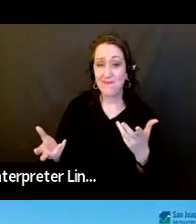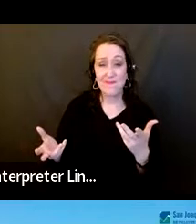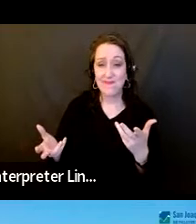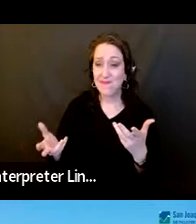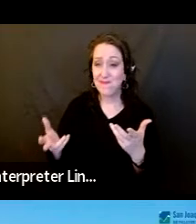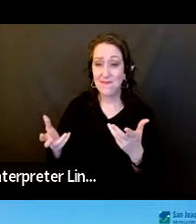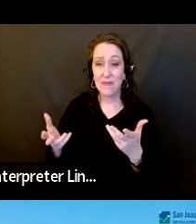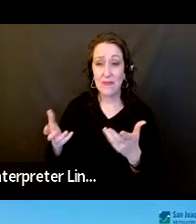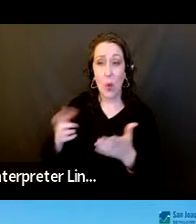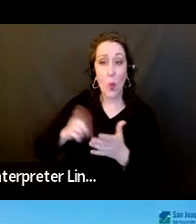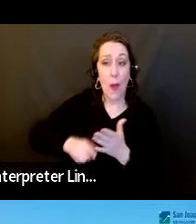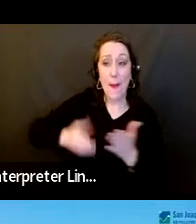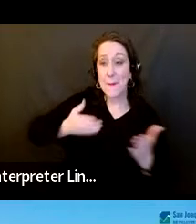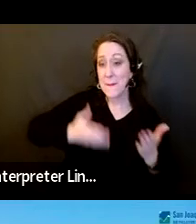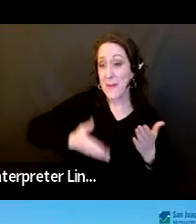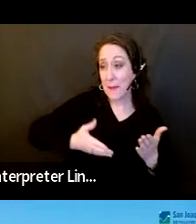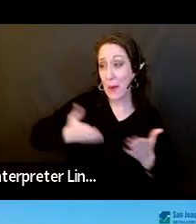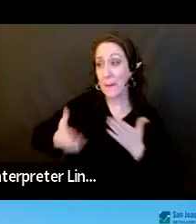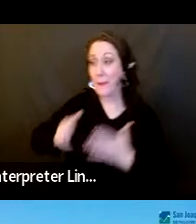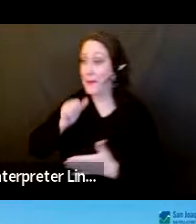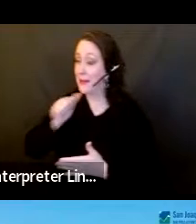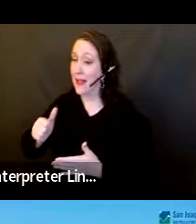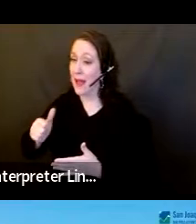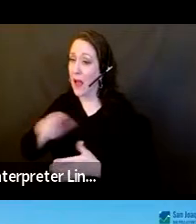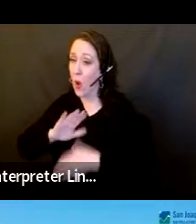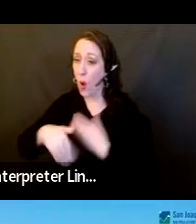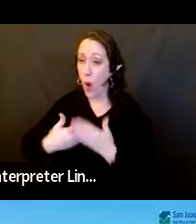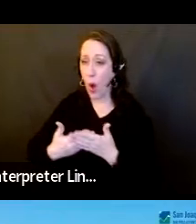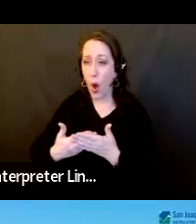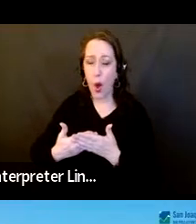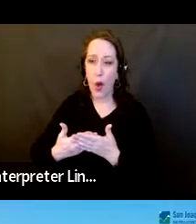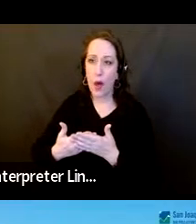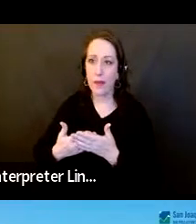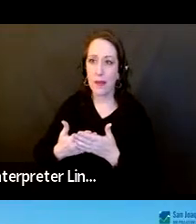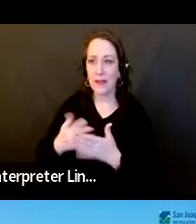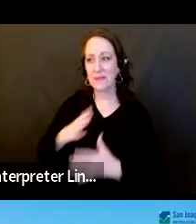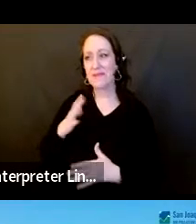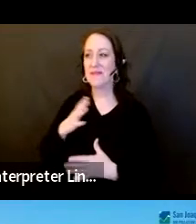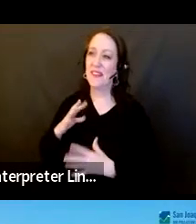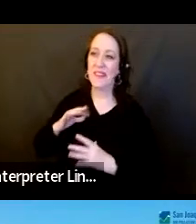what may or may not be like all the stops and whistles?